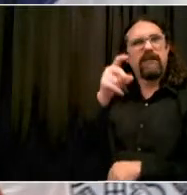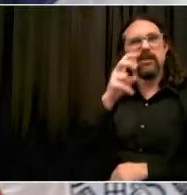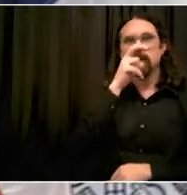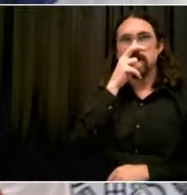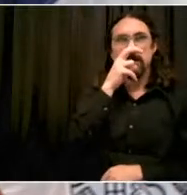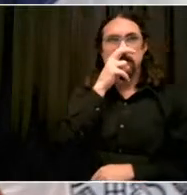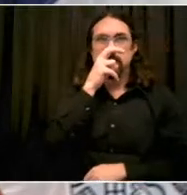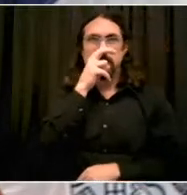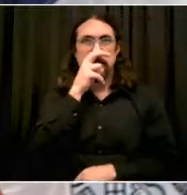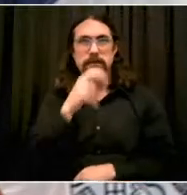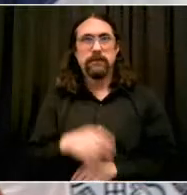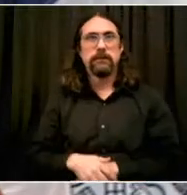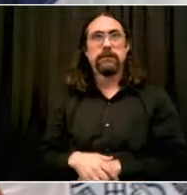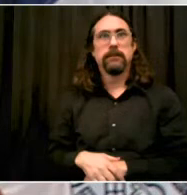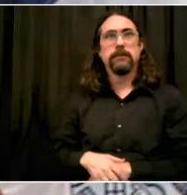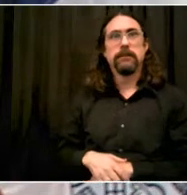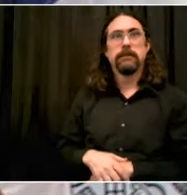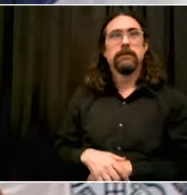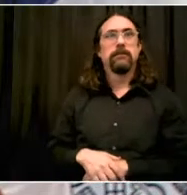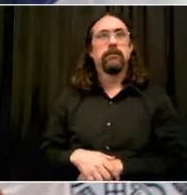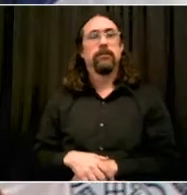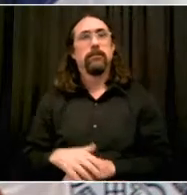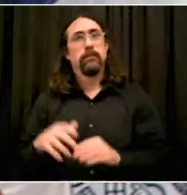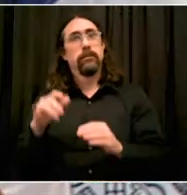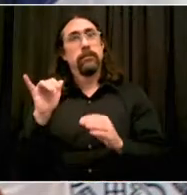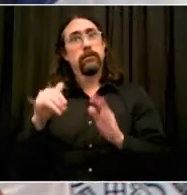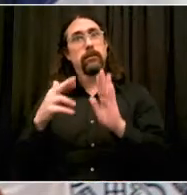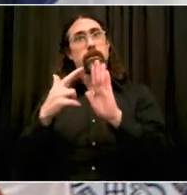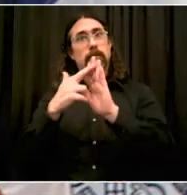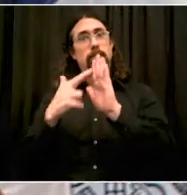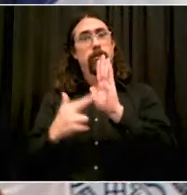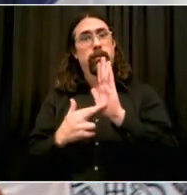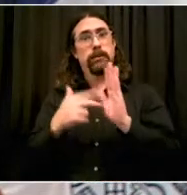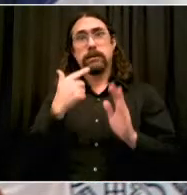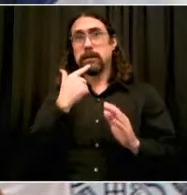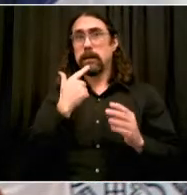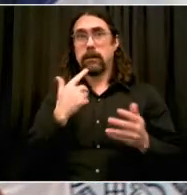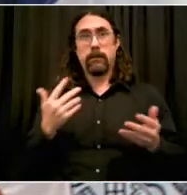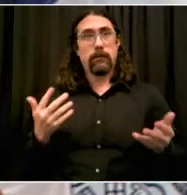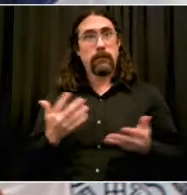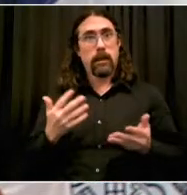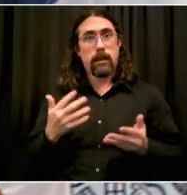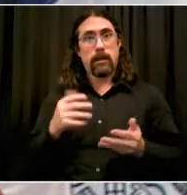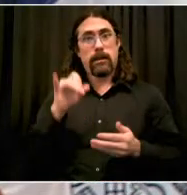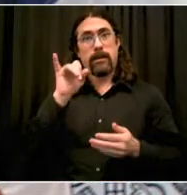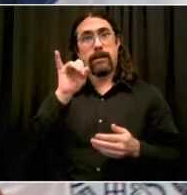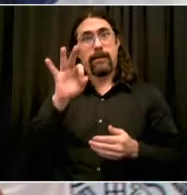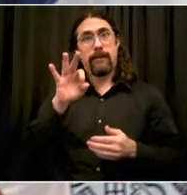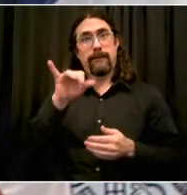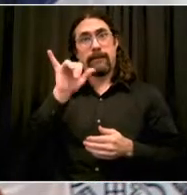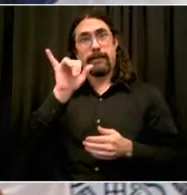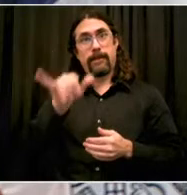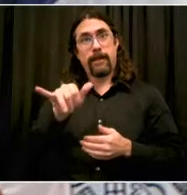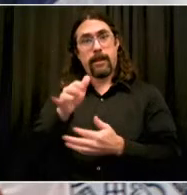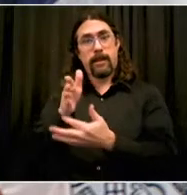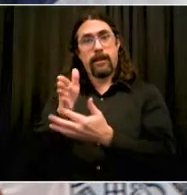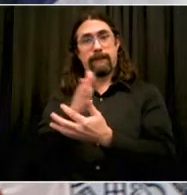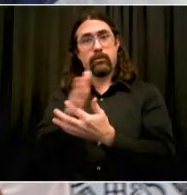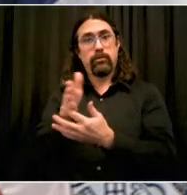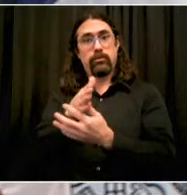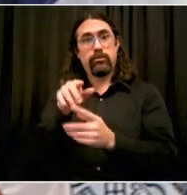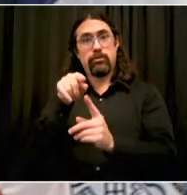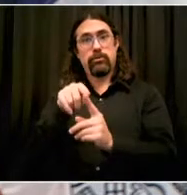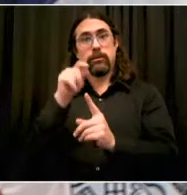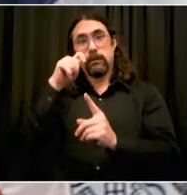We did not expect it to come down to exactly 3.00%, but that's what happened. But I think the important point to say is